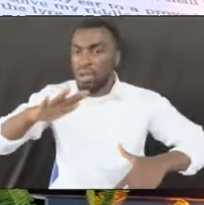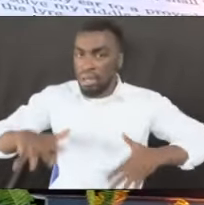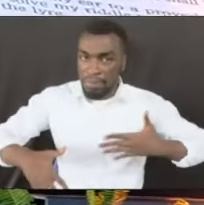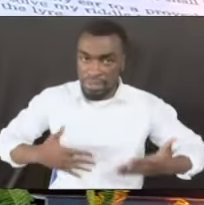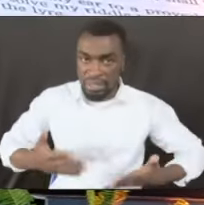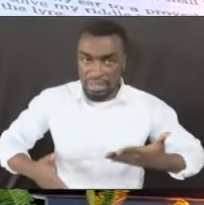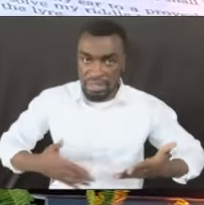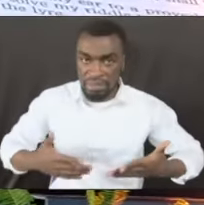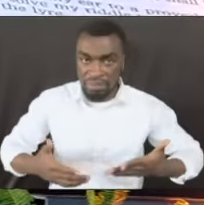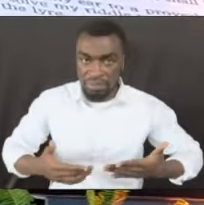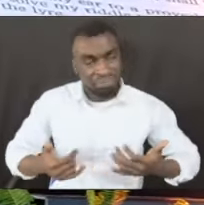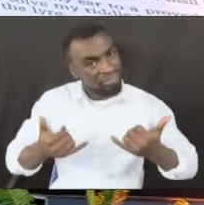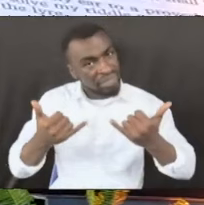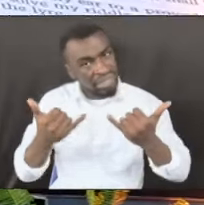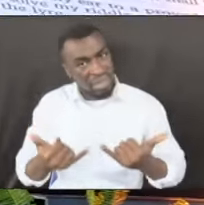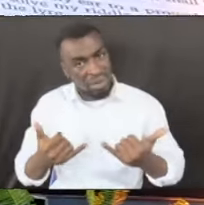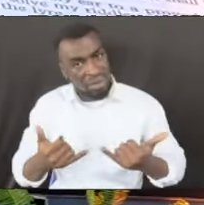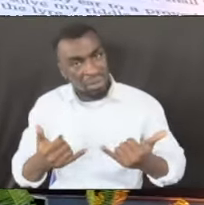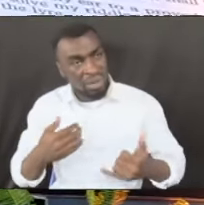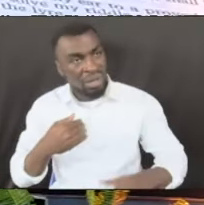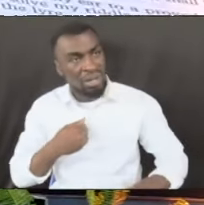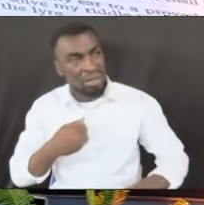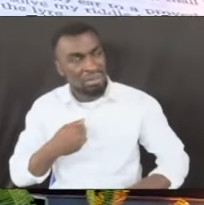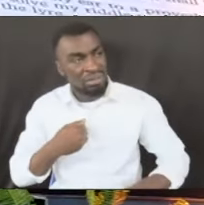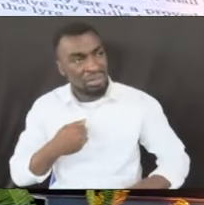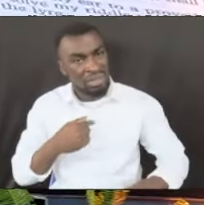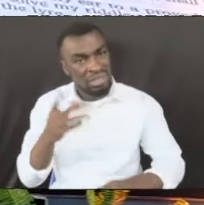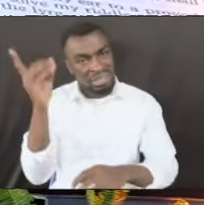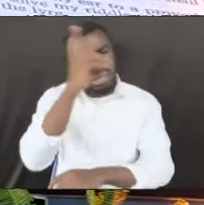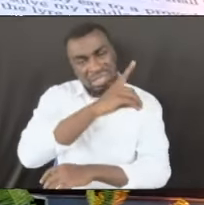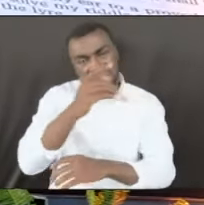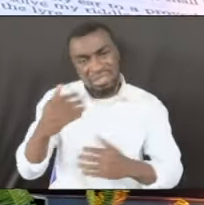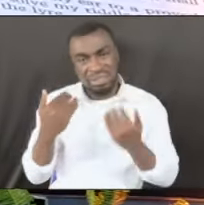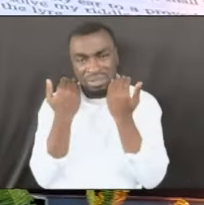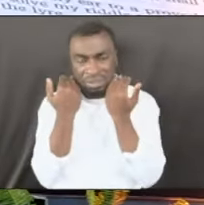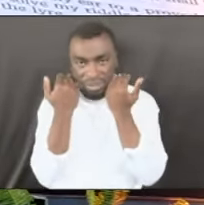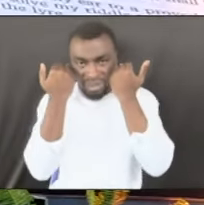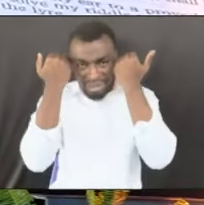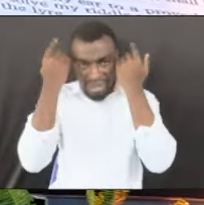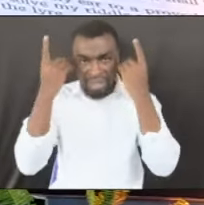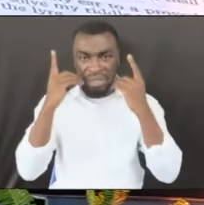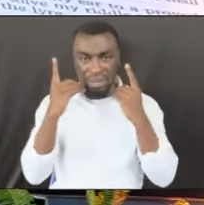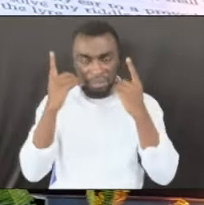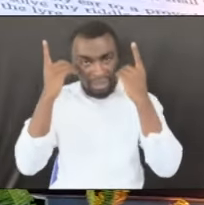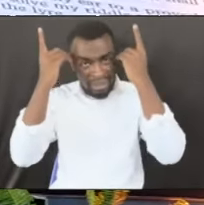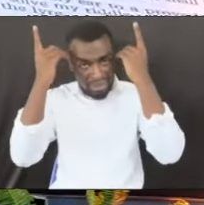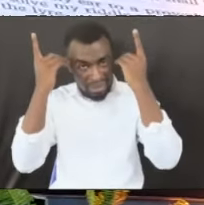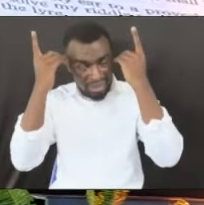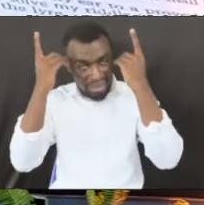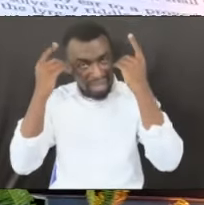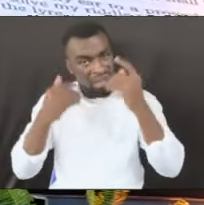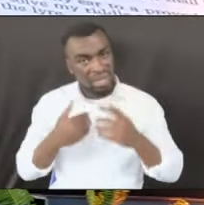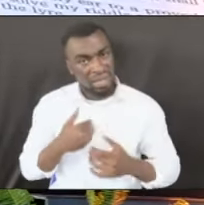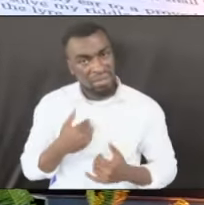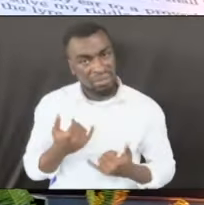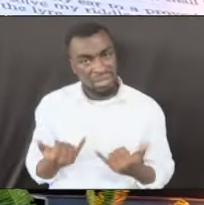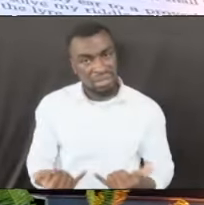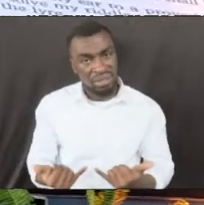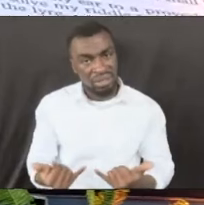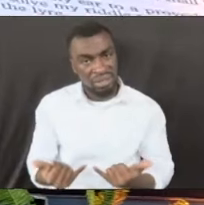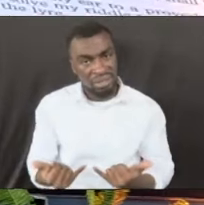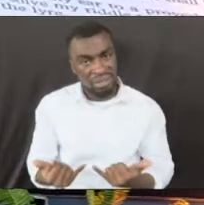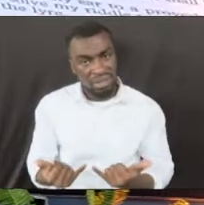In these days when we have a lot of stress, depression, it is becoming the order of the day, there is one